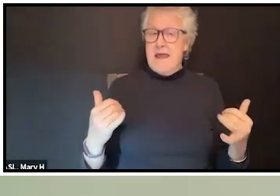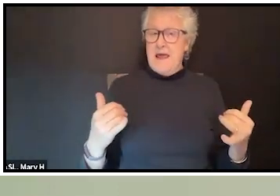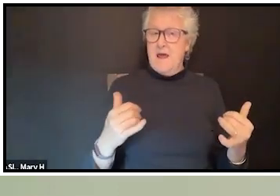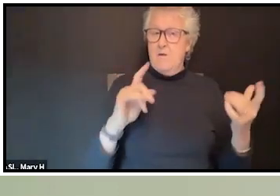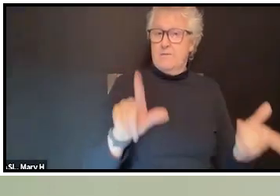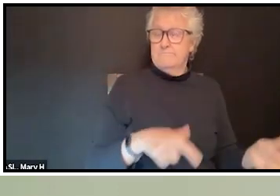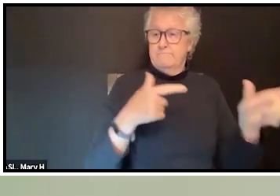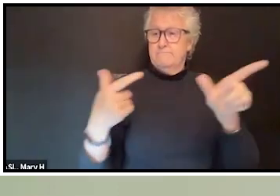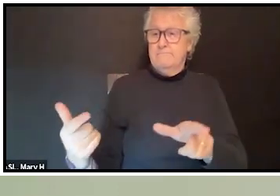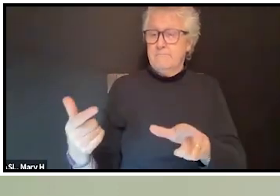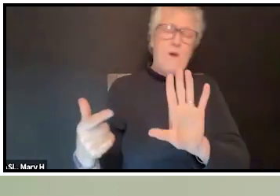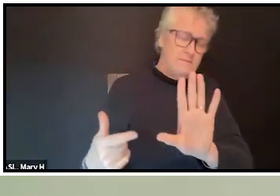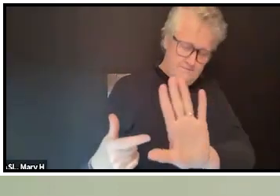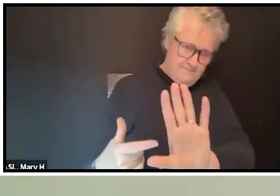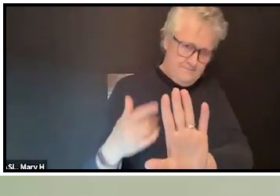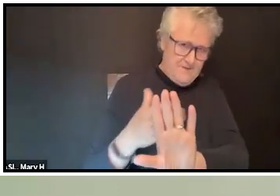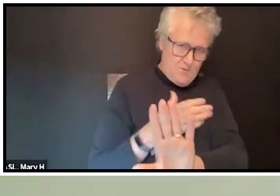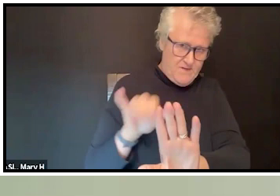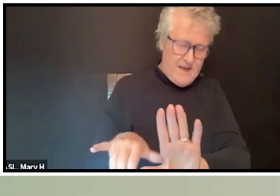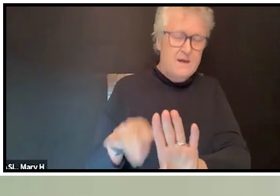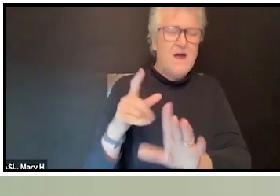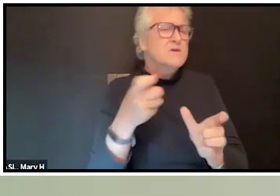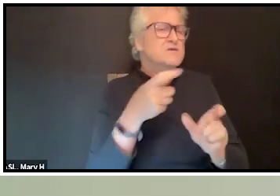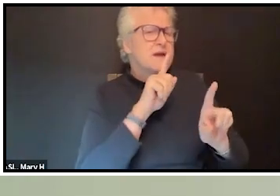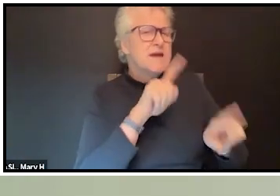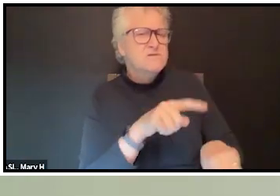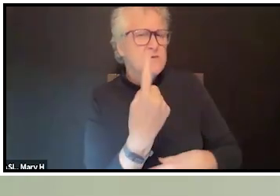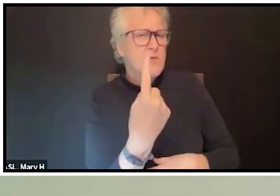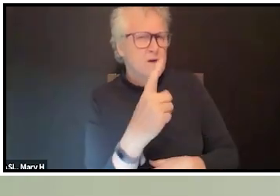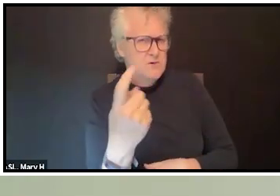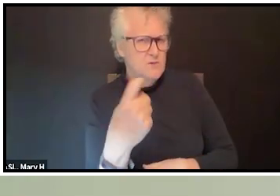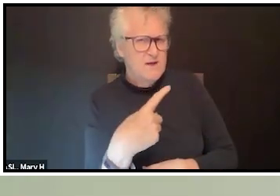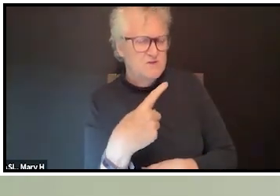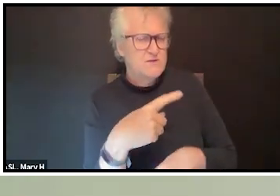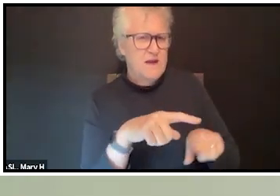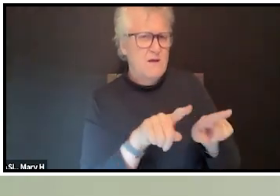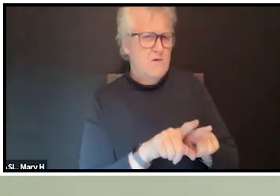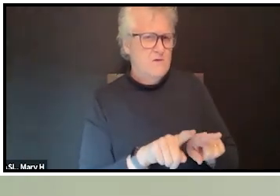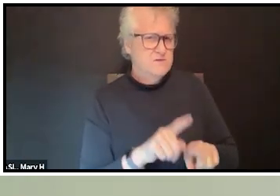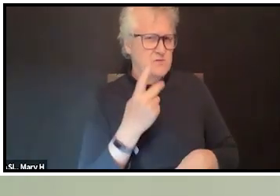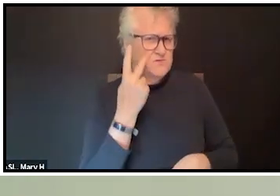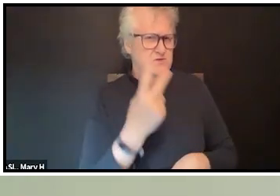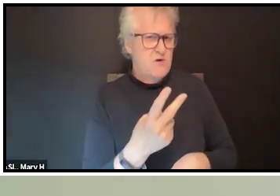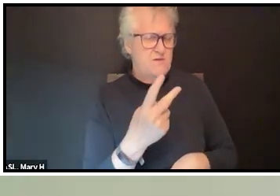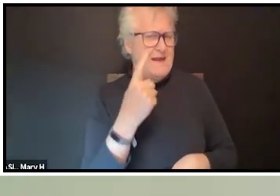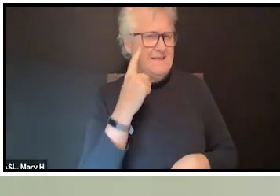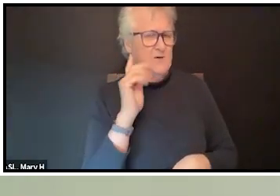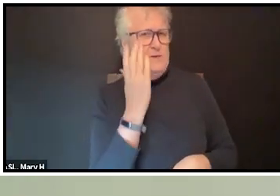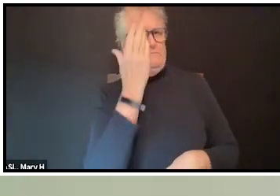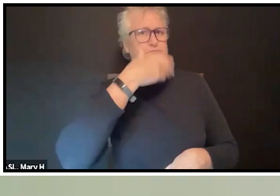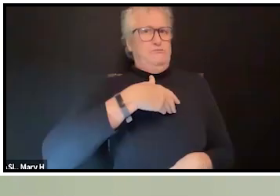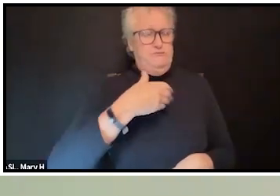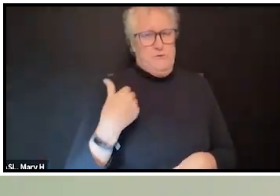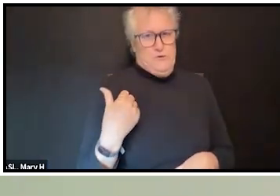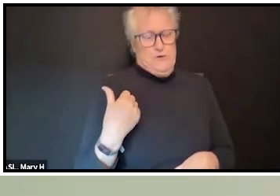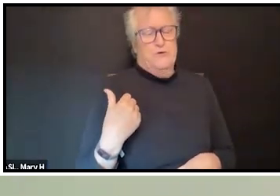to, well, before I turn it over, I do want to answer the one question that I also saw that I think we skipped over earlier, and so I